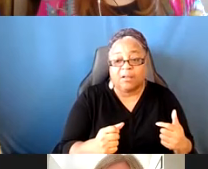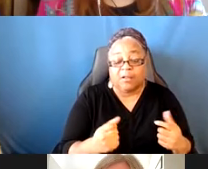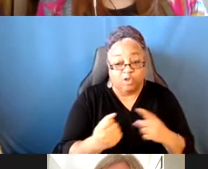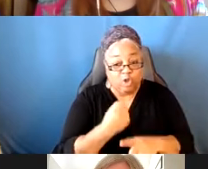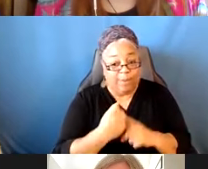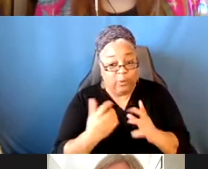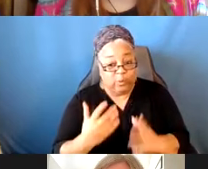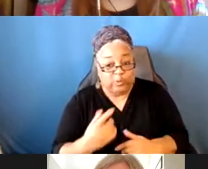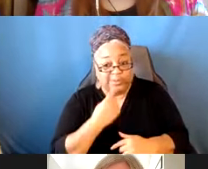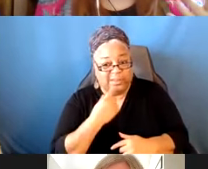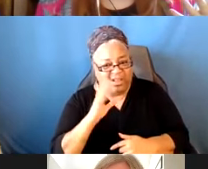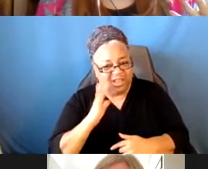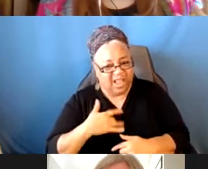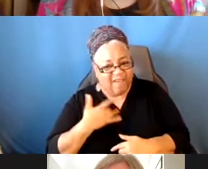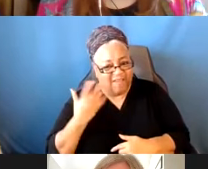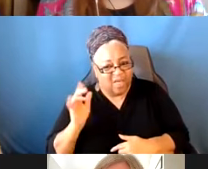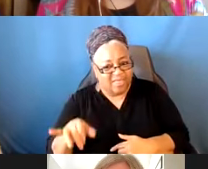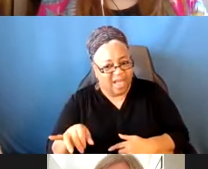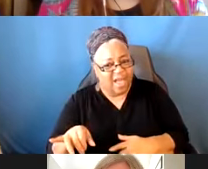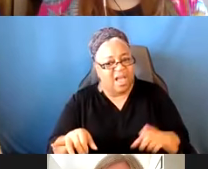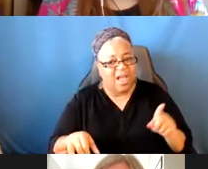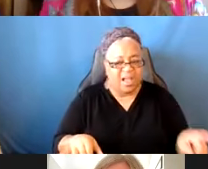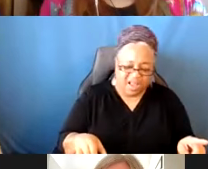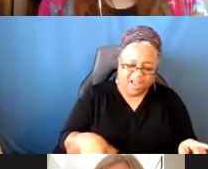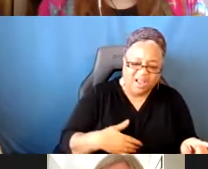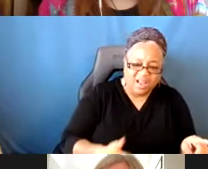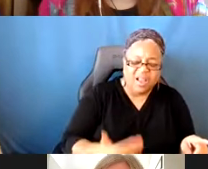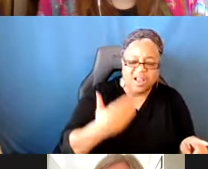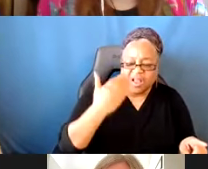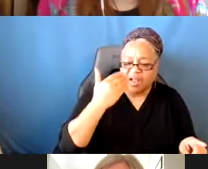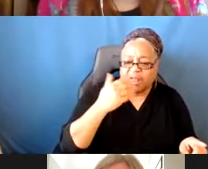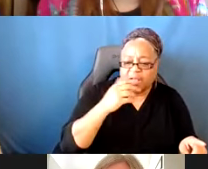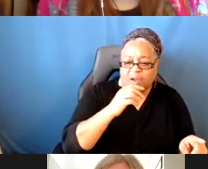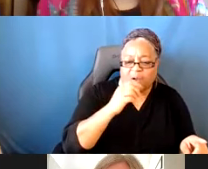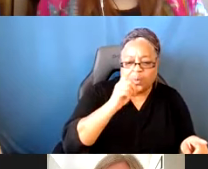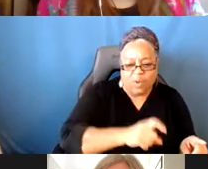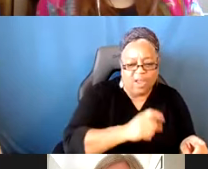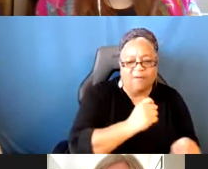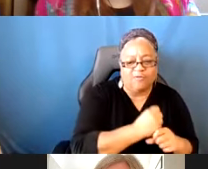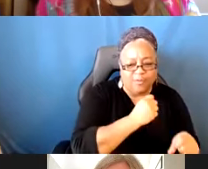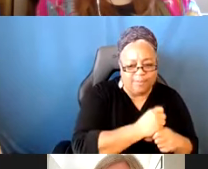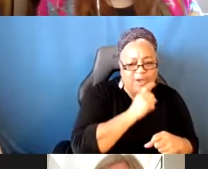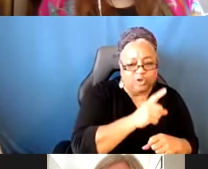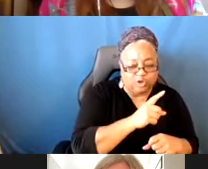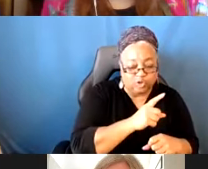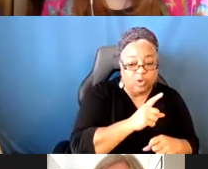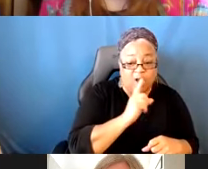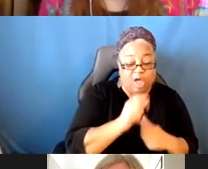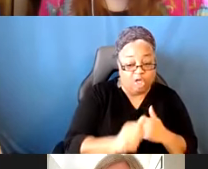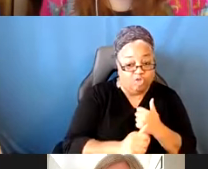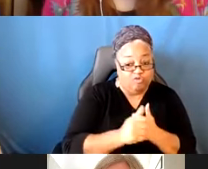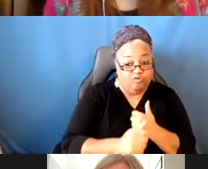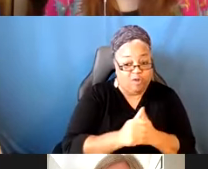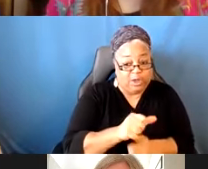we also want to make sure that Tasha knows that threatening suicide is an abuse tactic used very often.